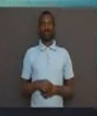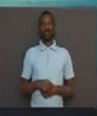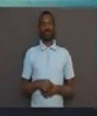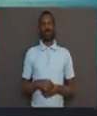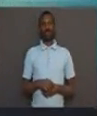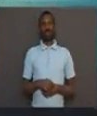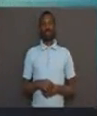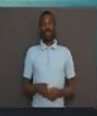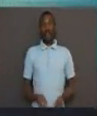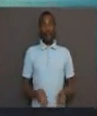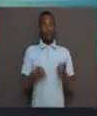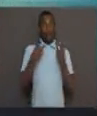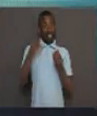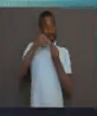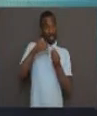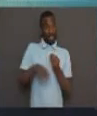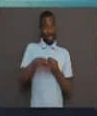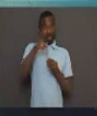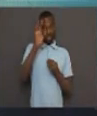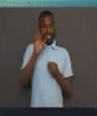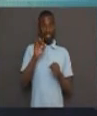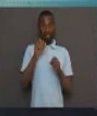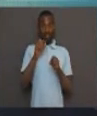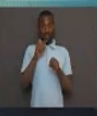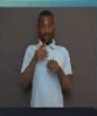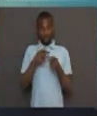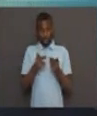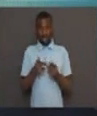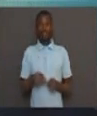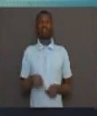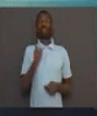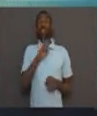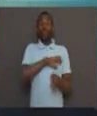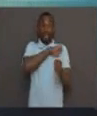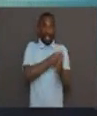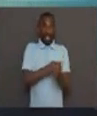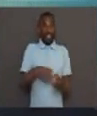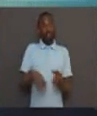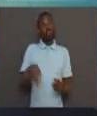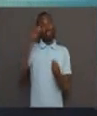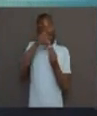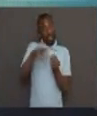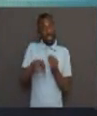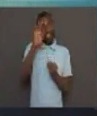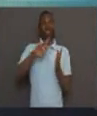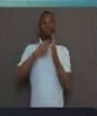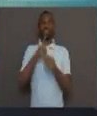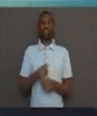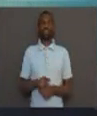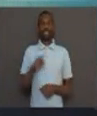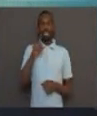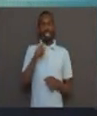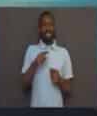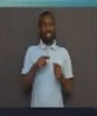just seen, whenever there is a gain in mass, there is a gain of